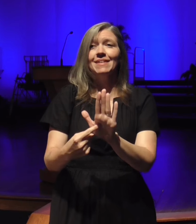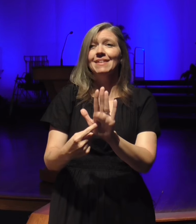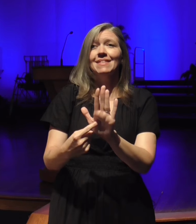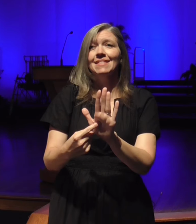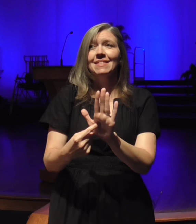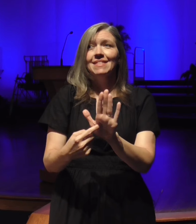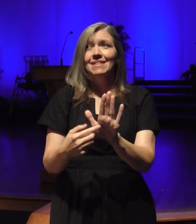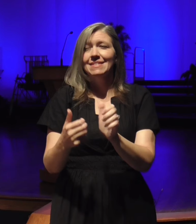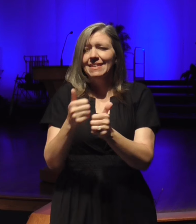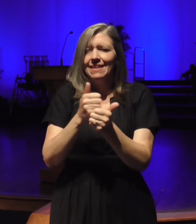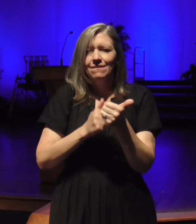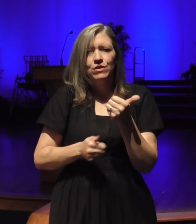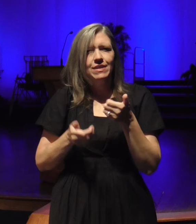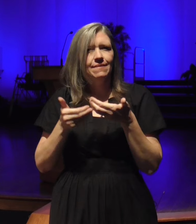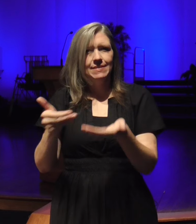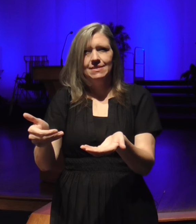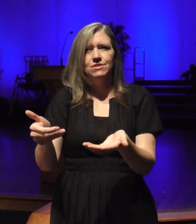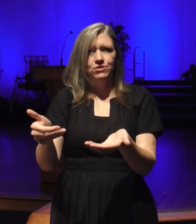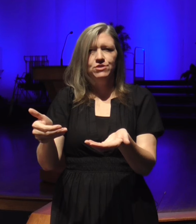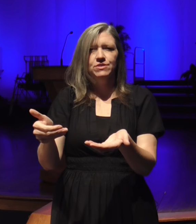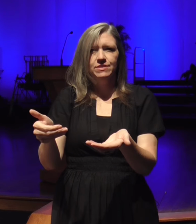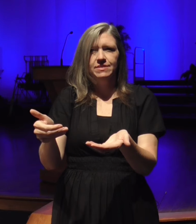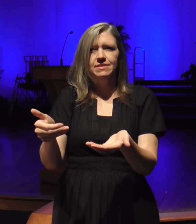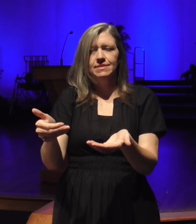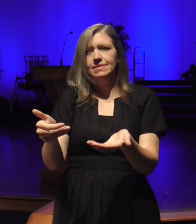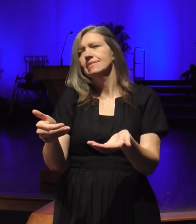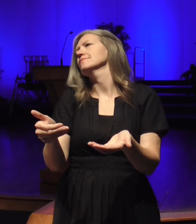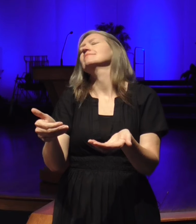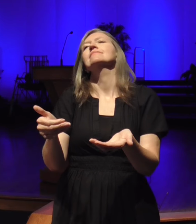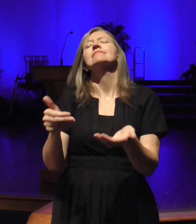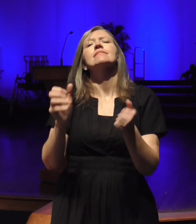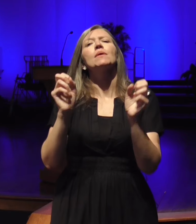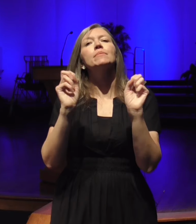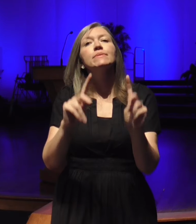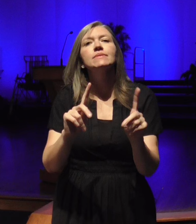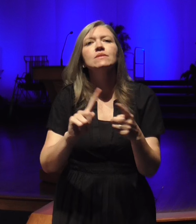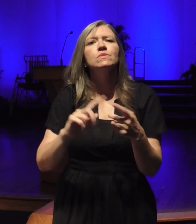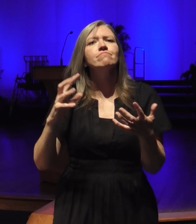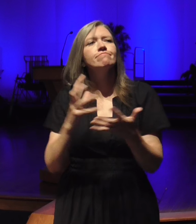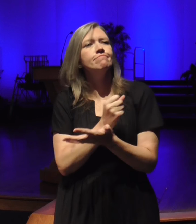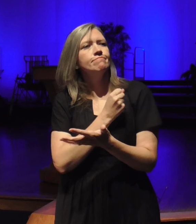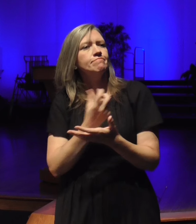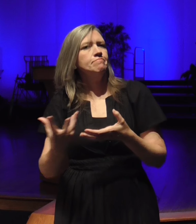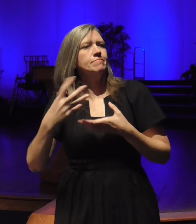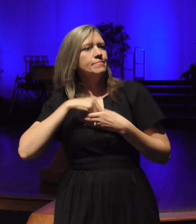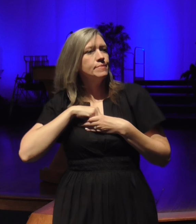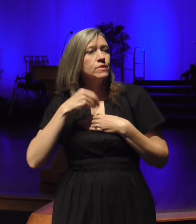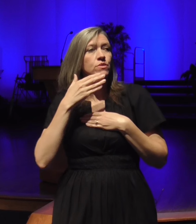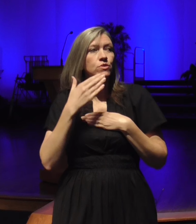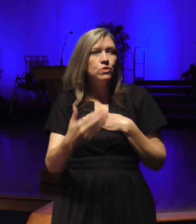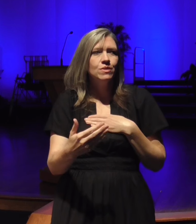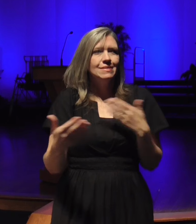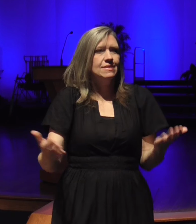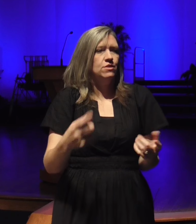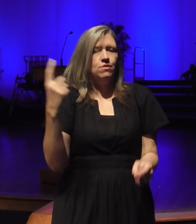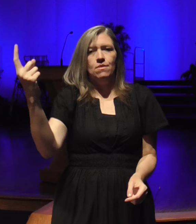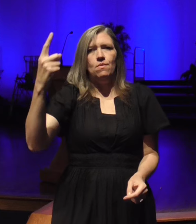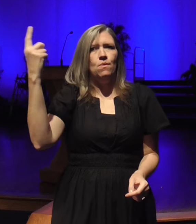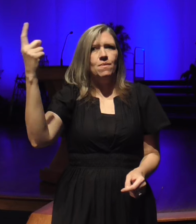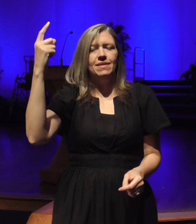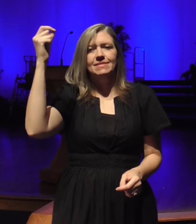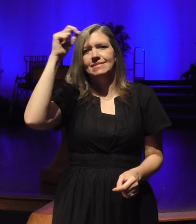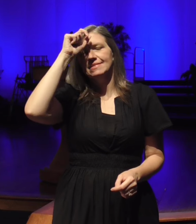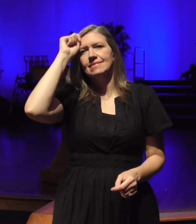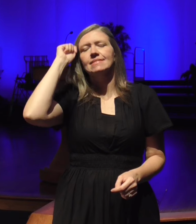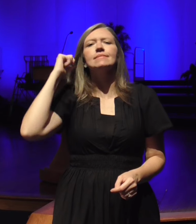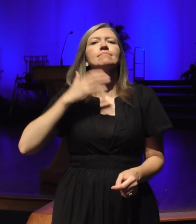every conversation, that truth that can reveal itself in every invitation,